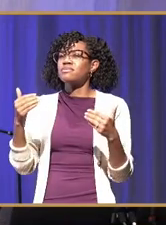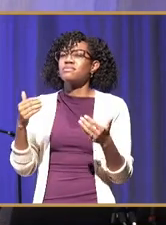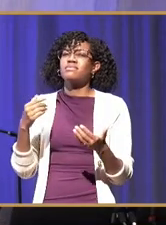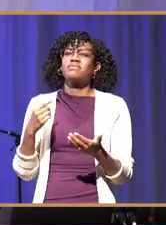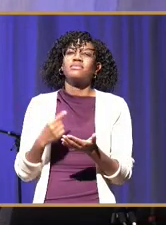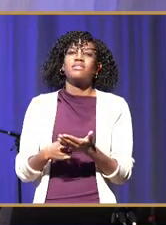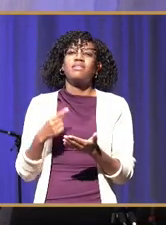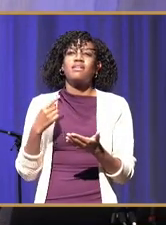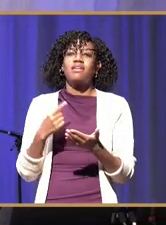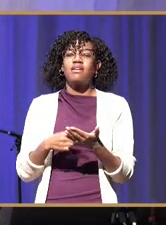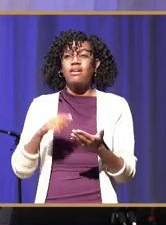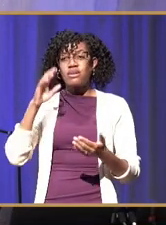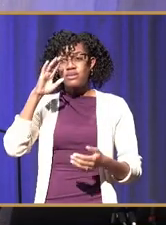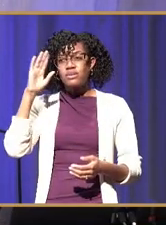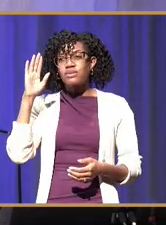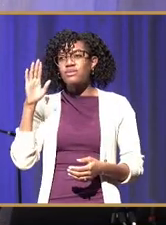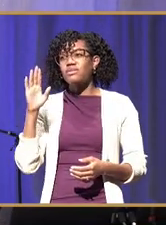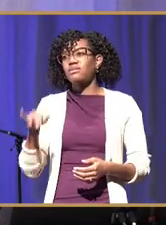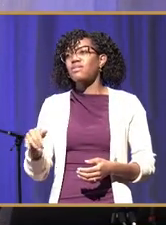No